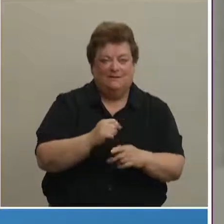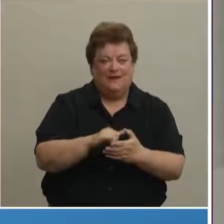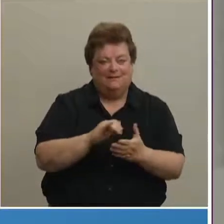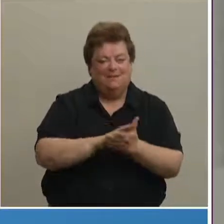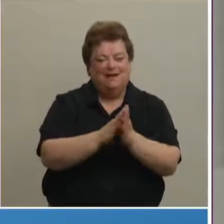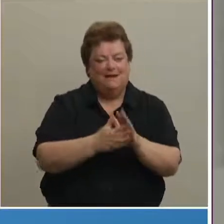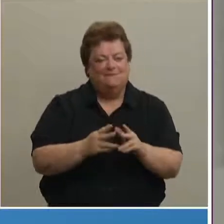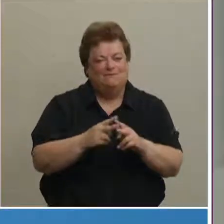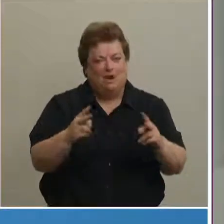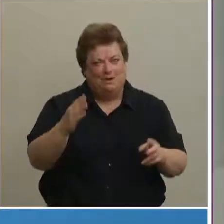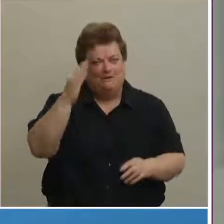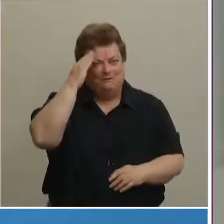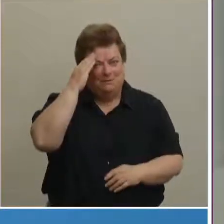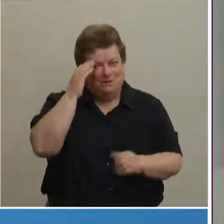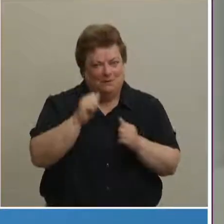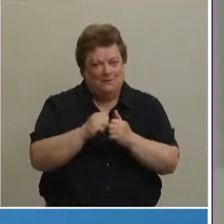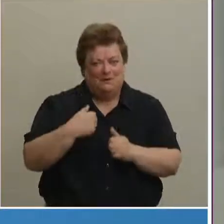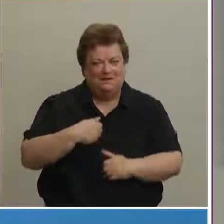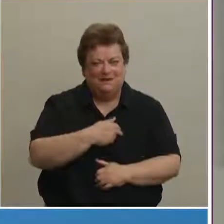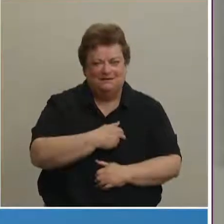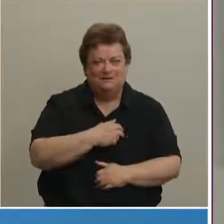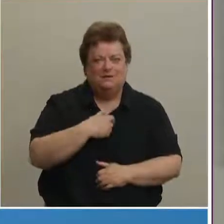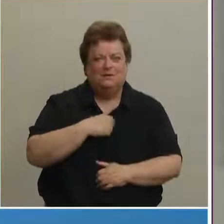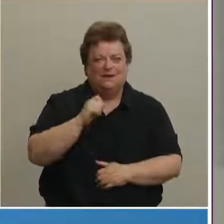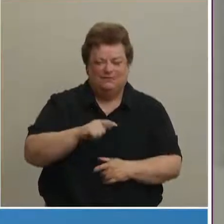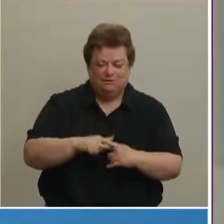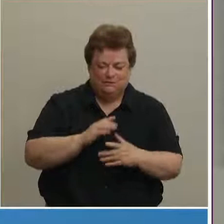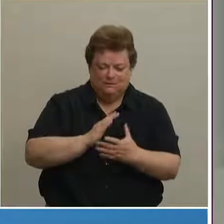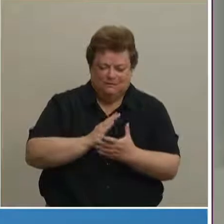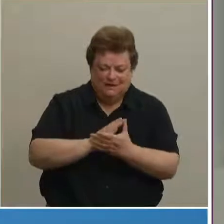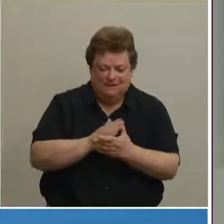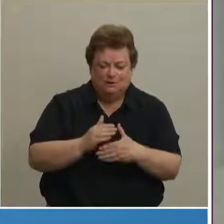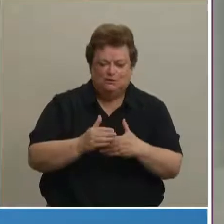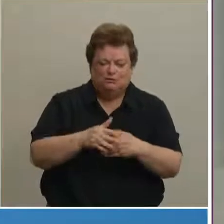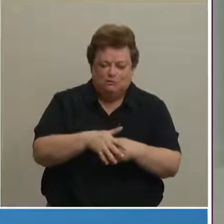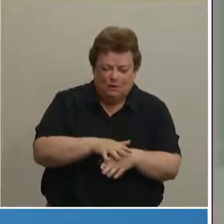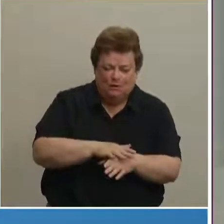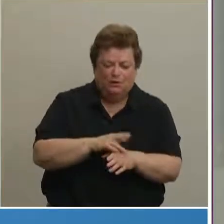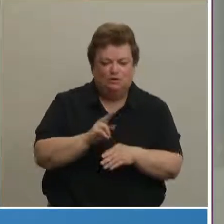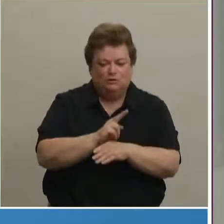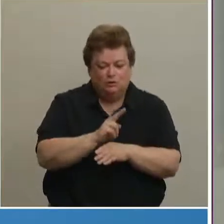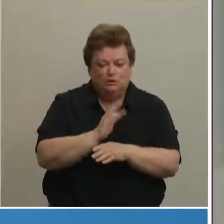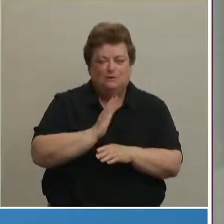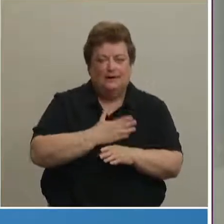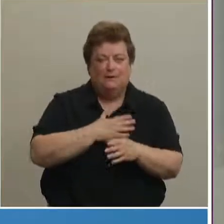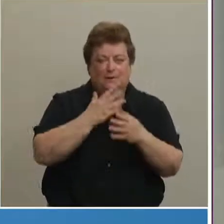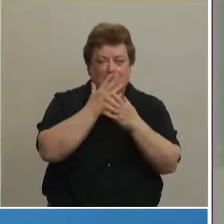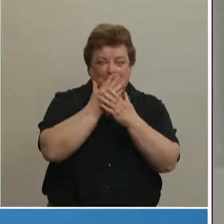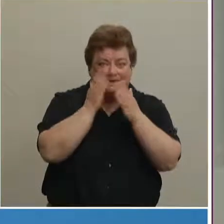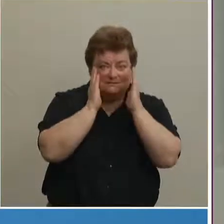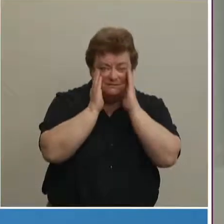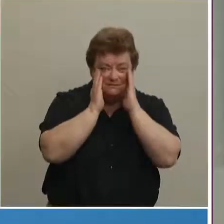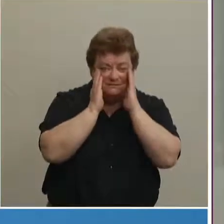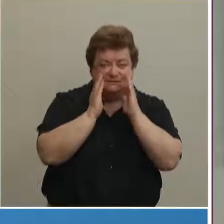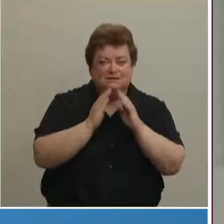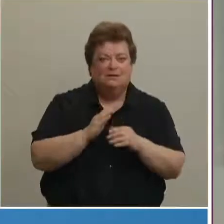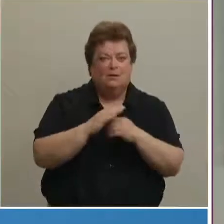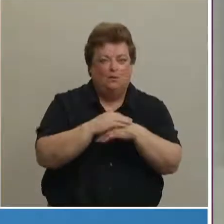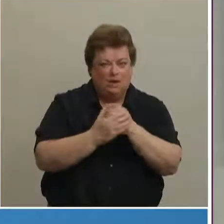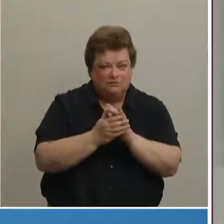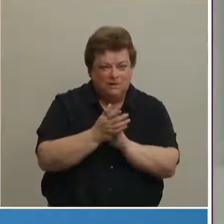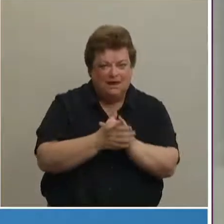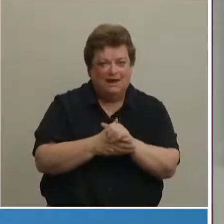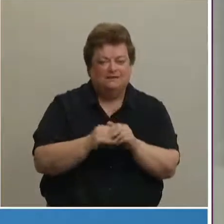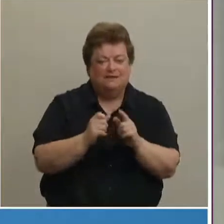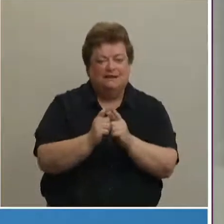past year. We need to continue to slow the spread of the virus by wearing our masks, washing our hands, watching our distance